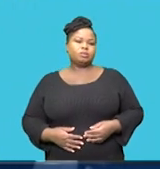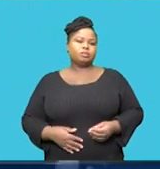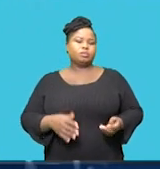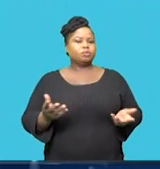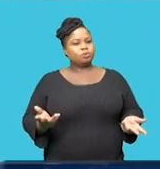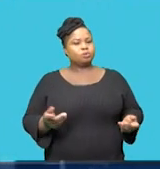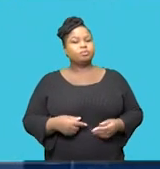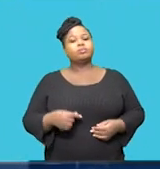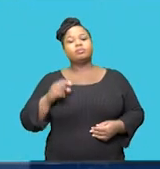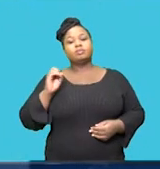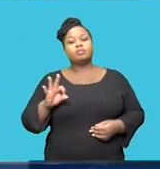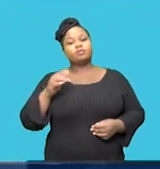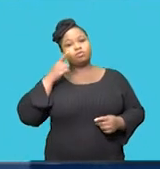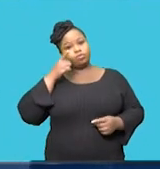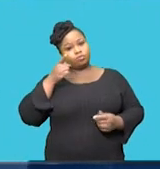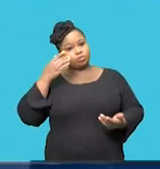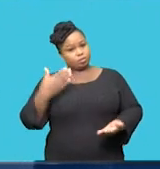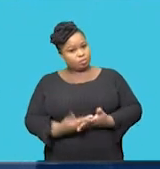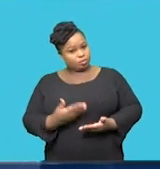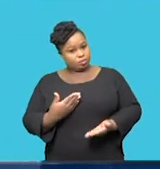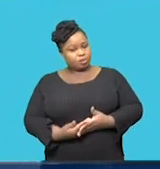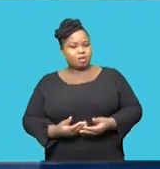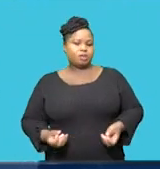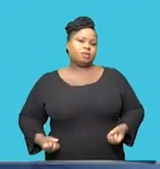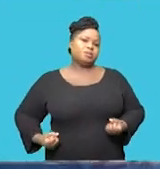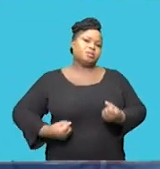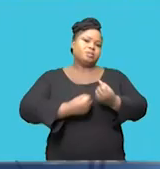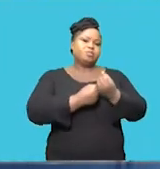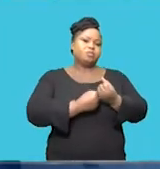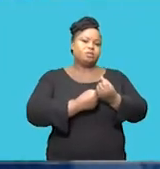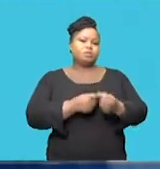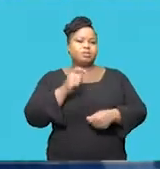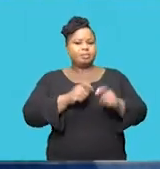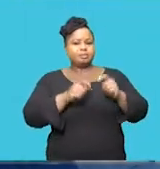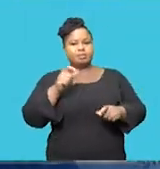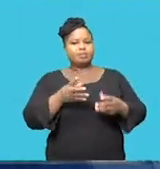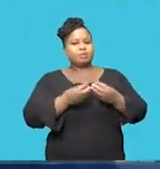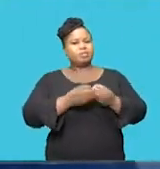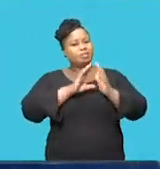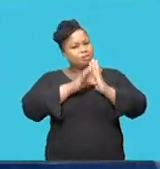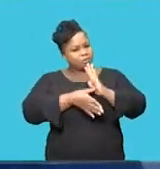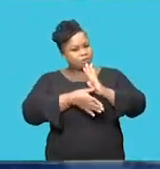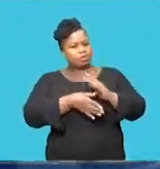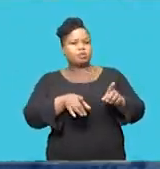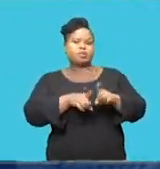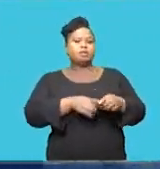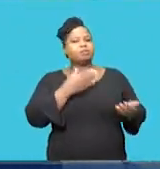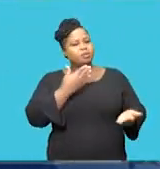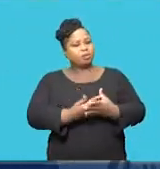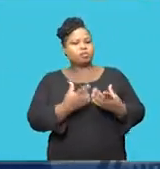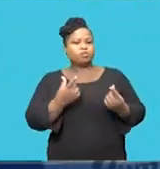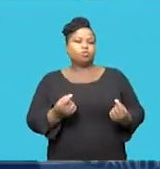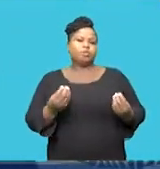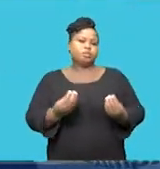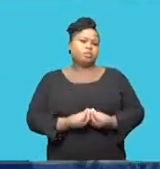us, if you are able to give support to the people with disabilities, they can do things